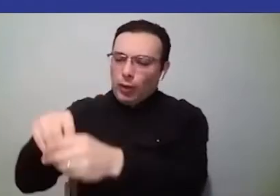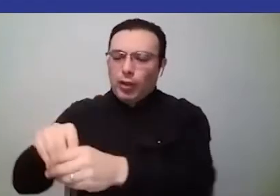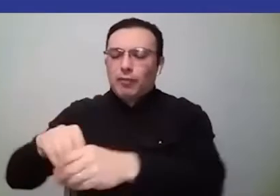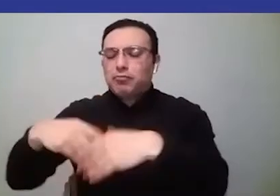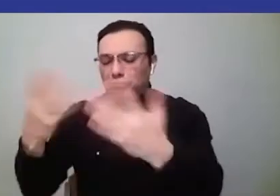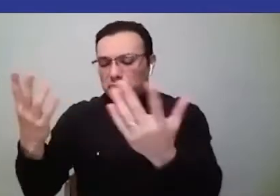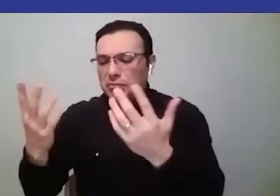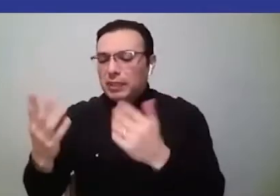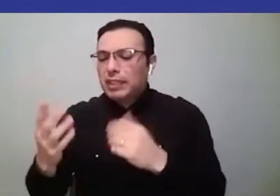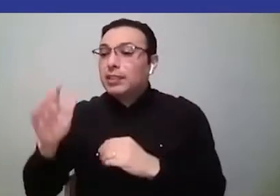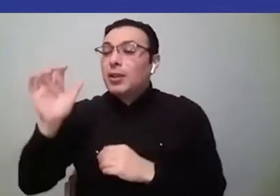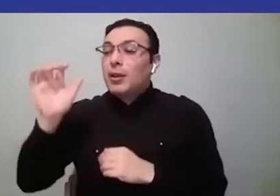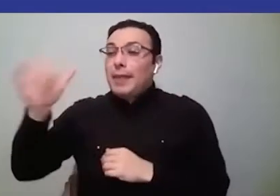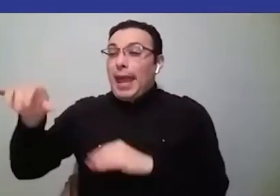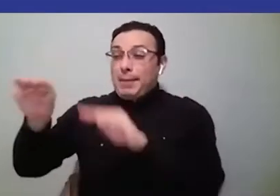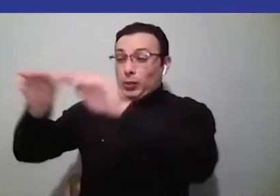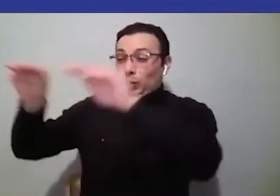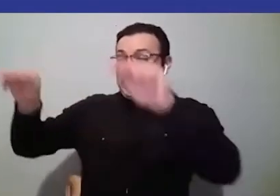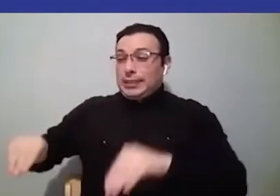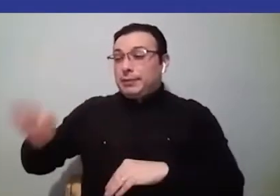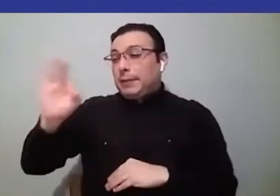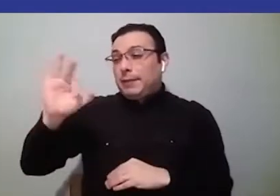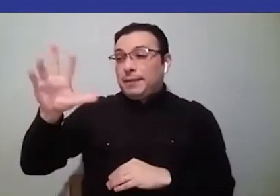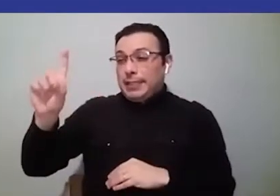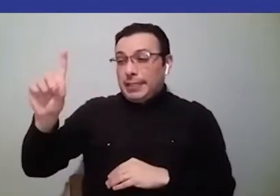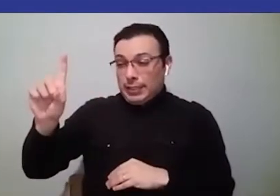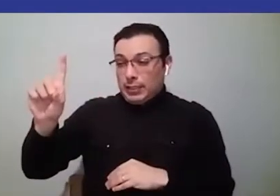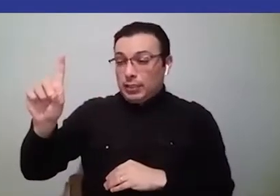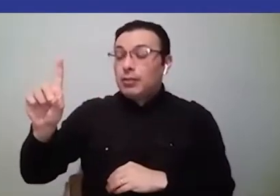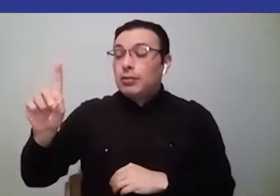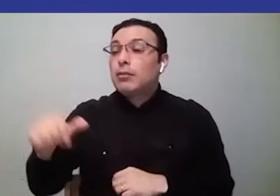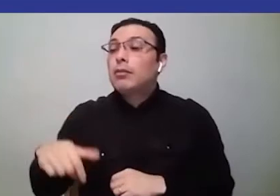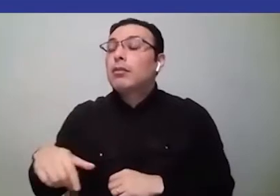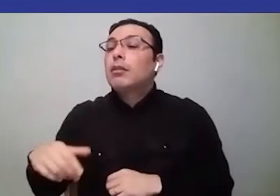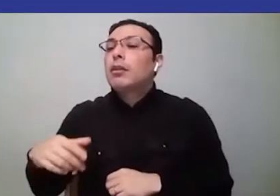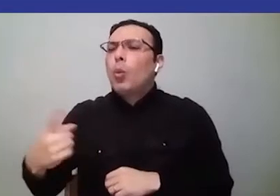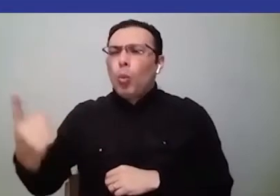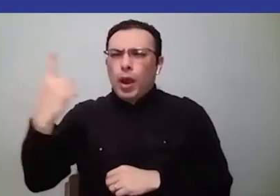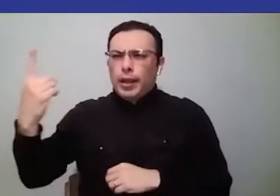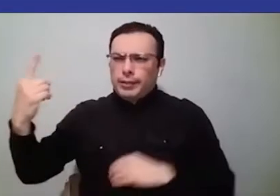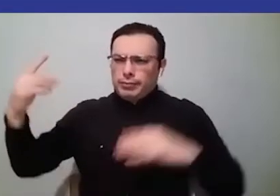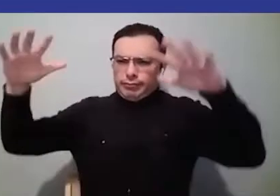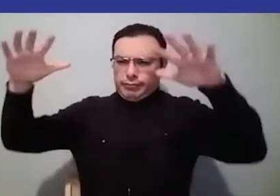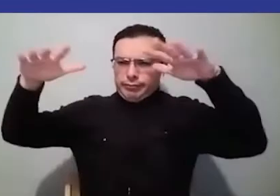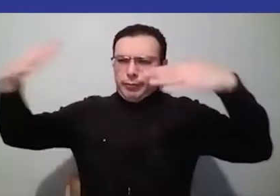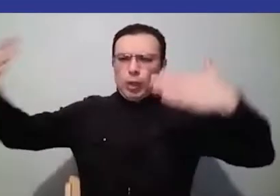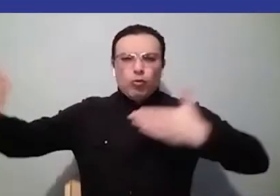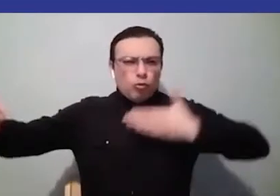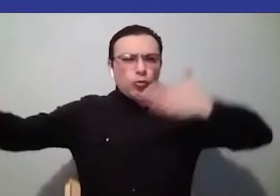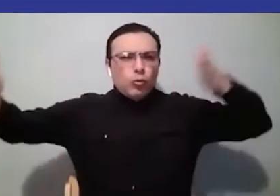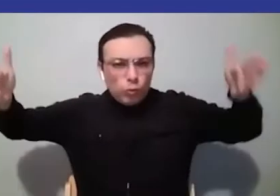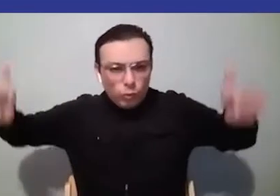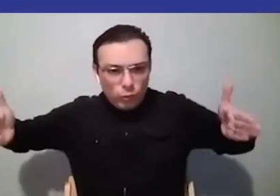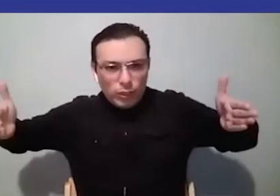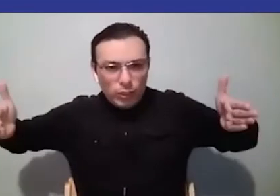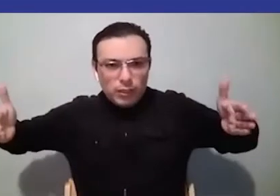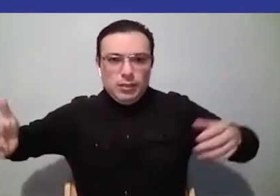the Field Museum has a hall, I forget the official name of the hall right now, but they use the E word all over in